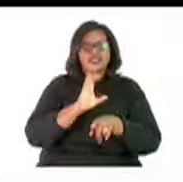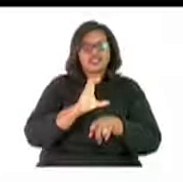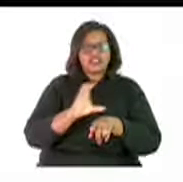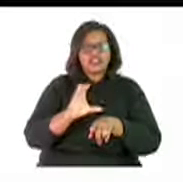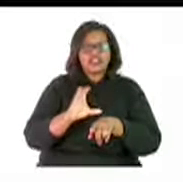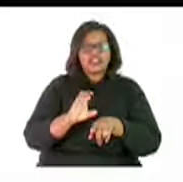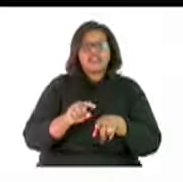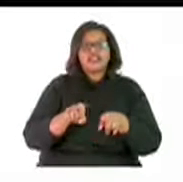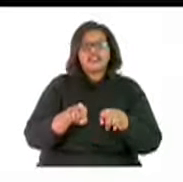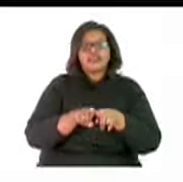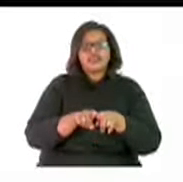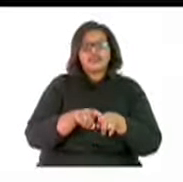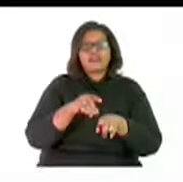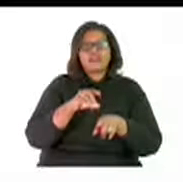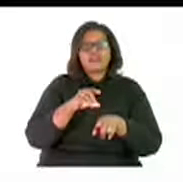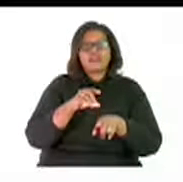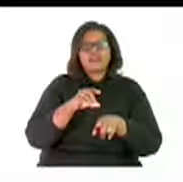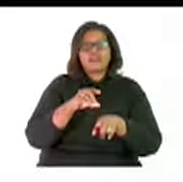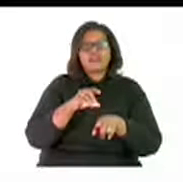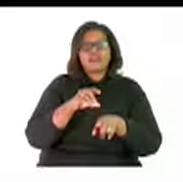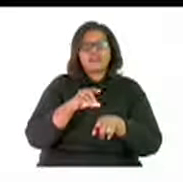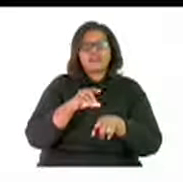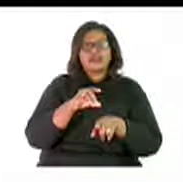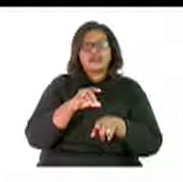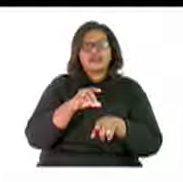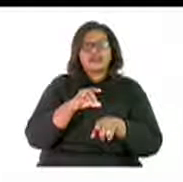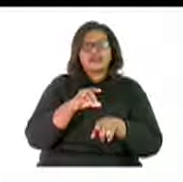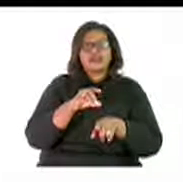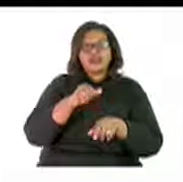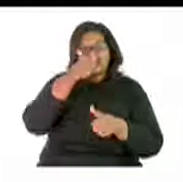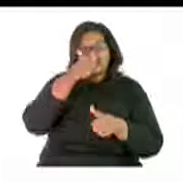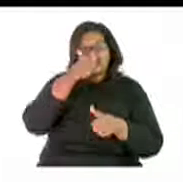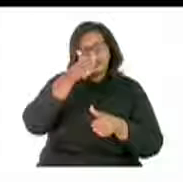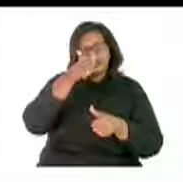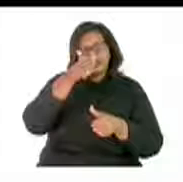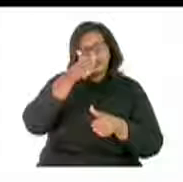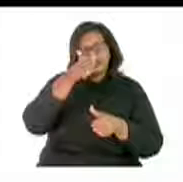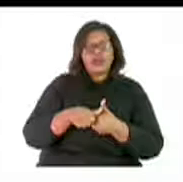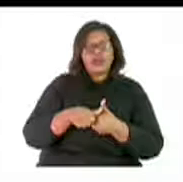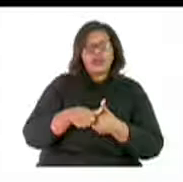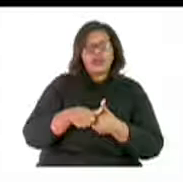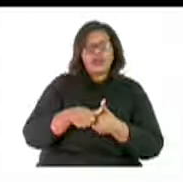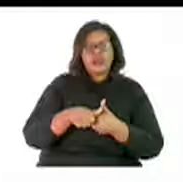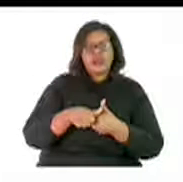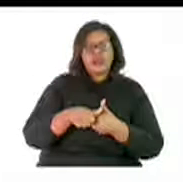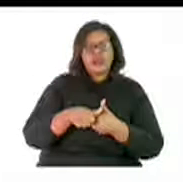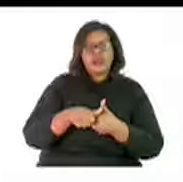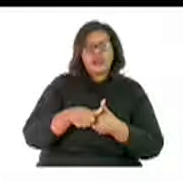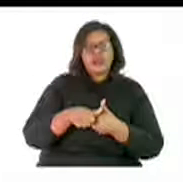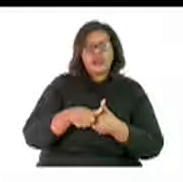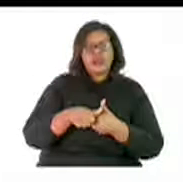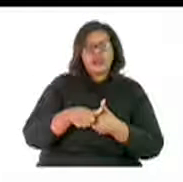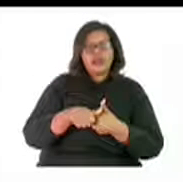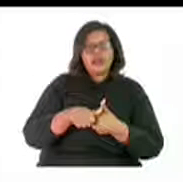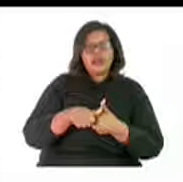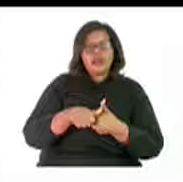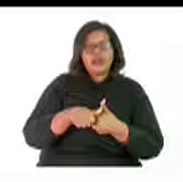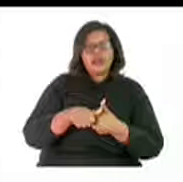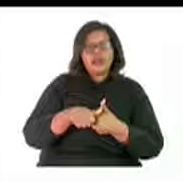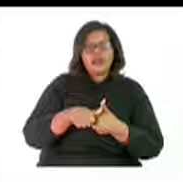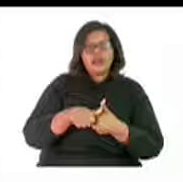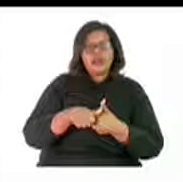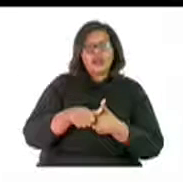C, but remember you are answering in the table below. Number 3, consider the multiple